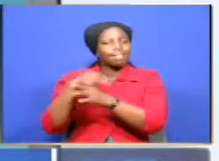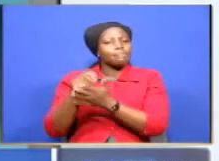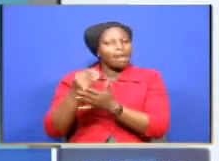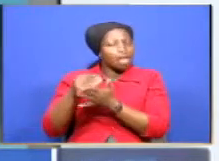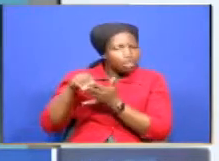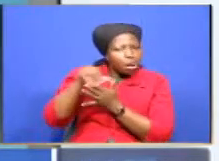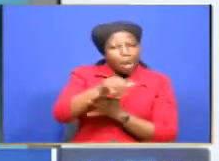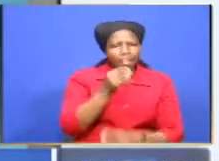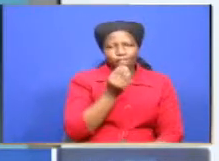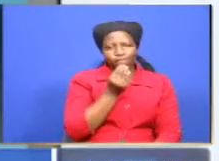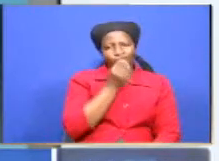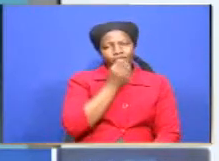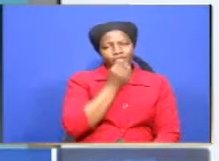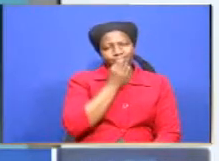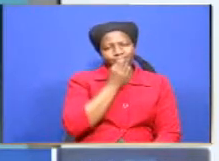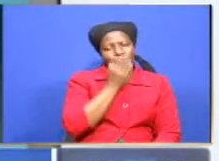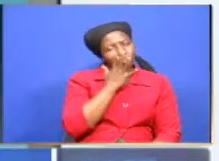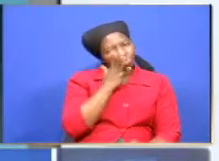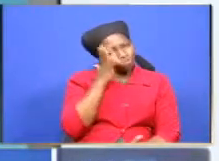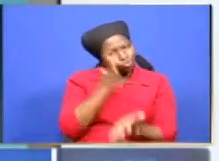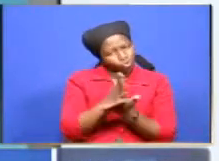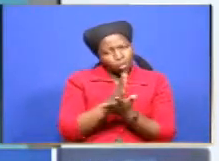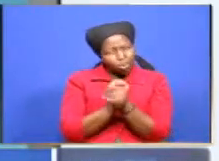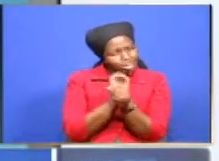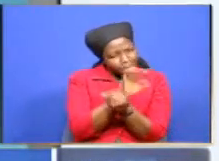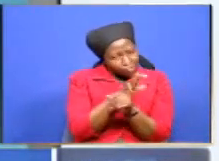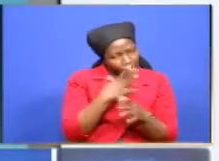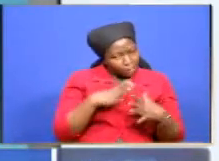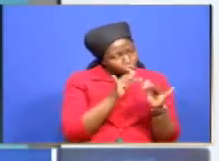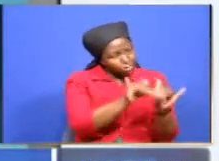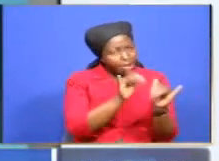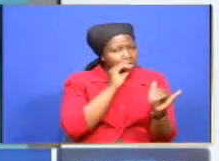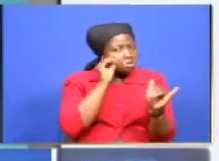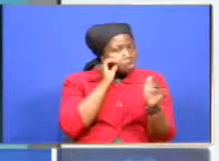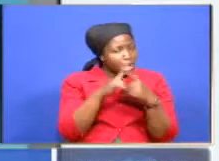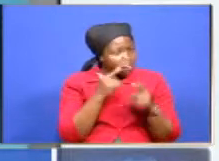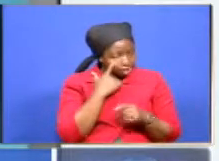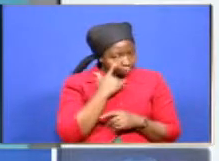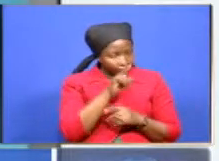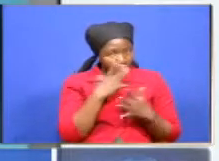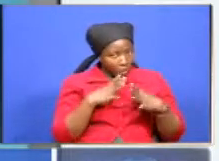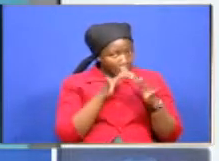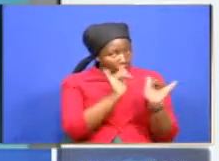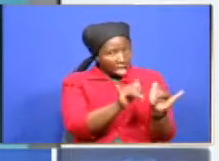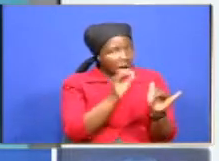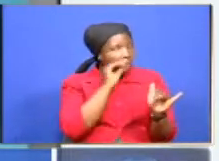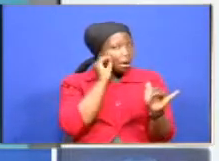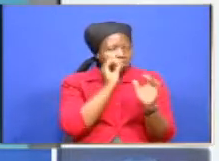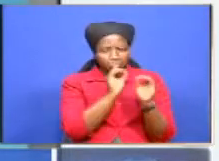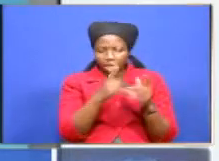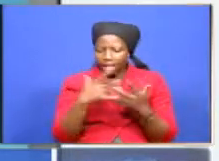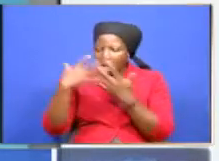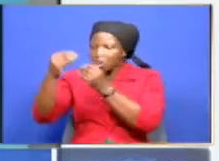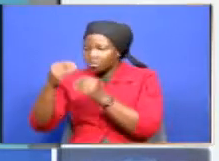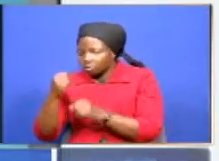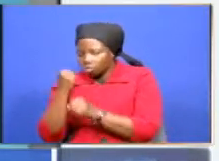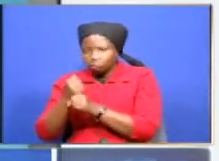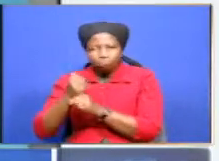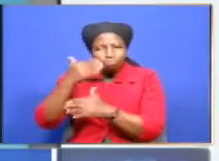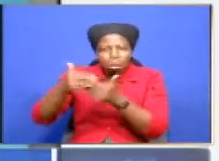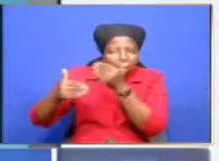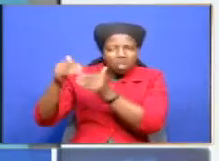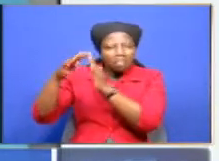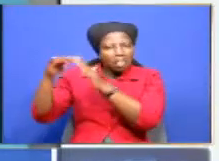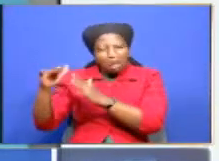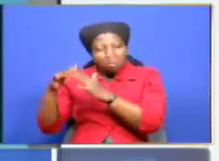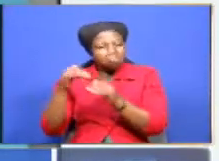food. So in as much as advise them to stay at home, we see them not staying at home, we see them still going about to do their mijengo and do what they